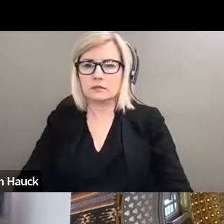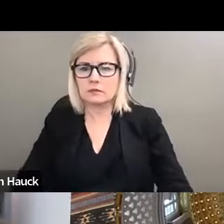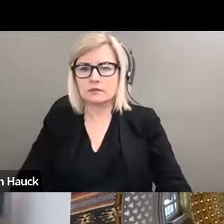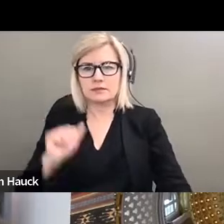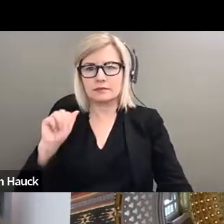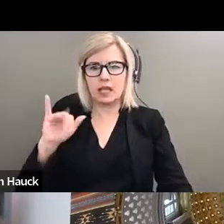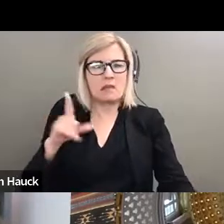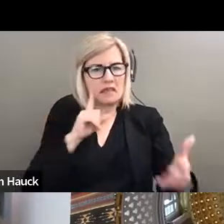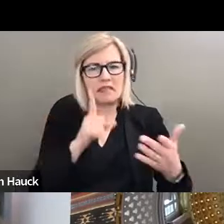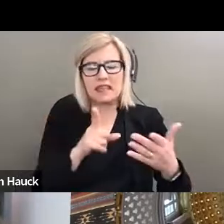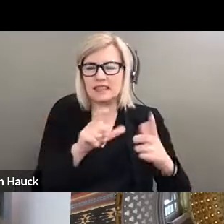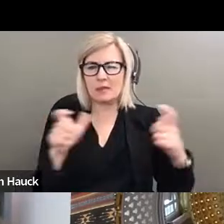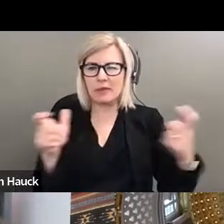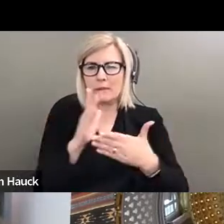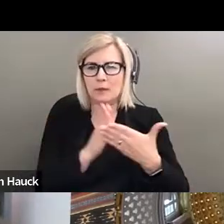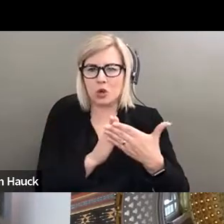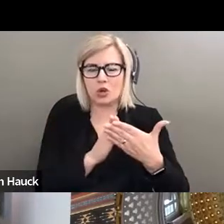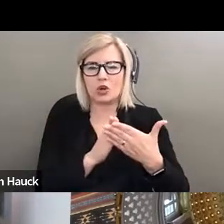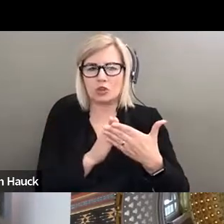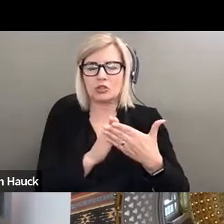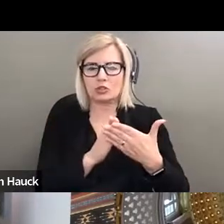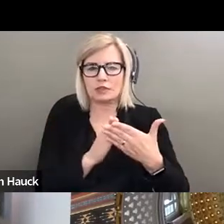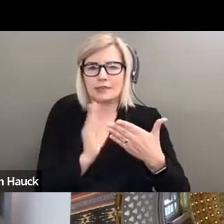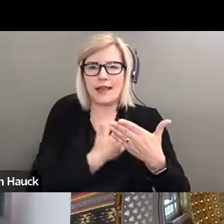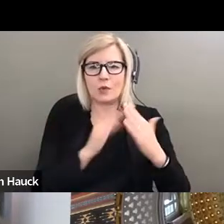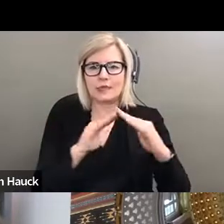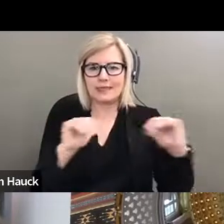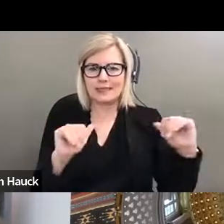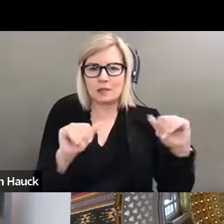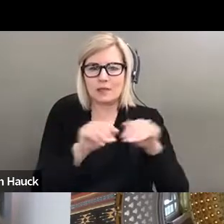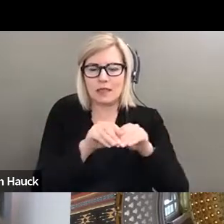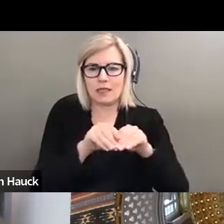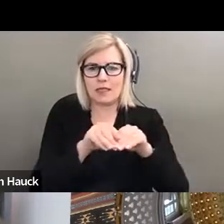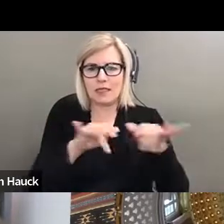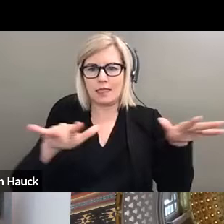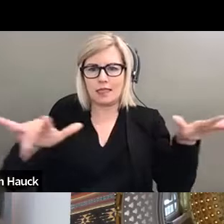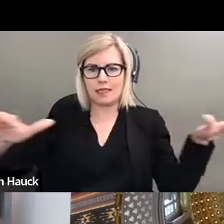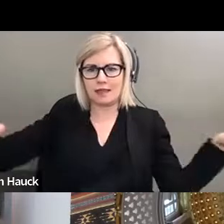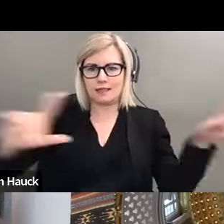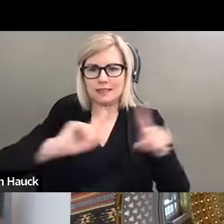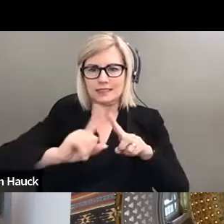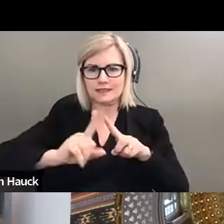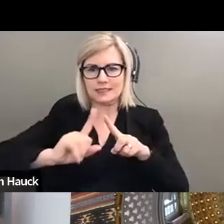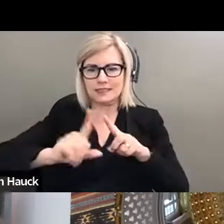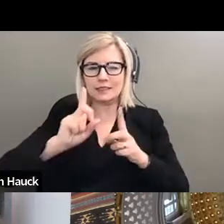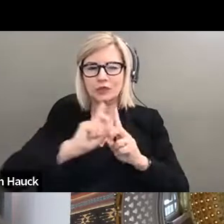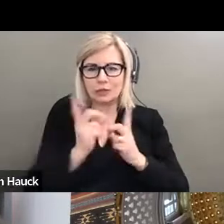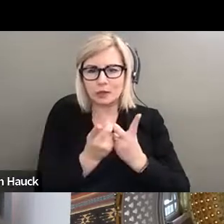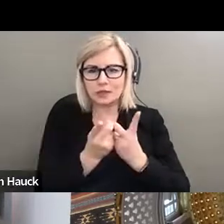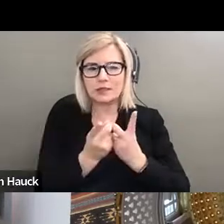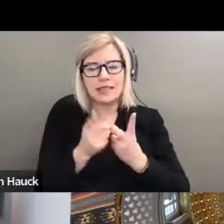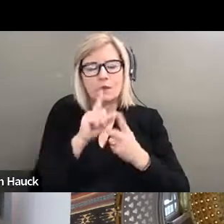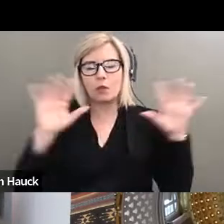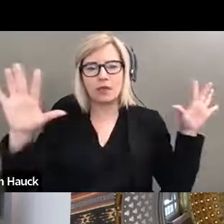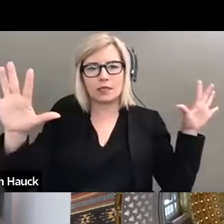the big piece to this, is that our system is kind of scattered around all the departments, and they really want to pull